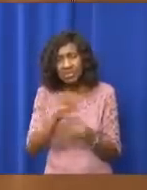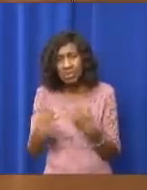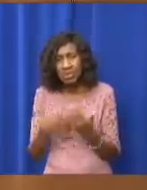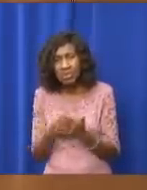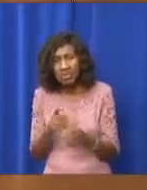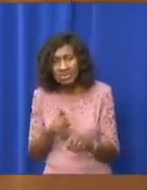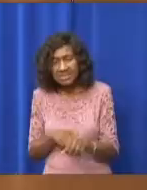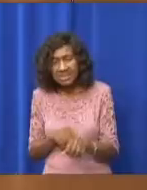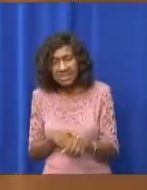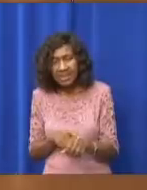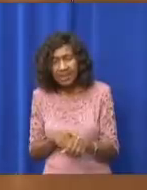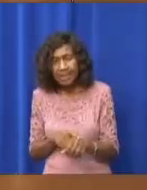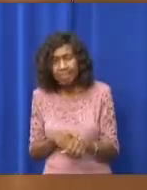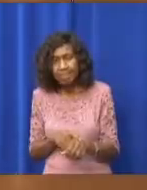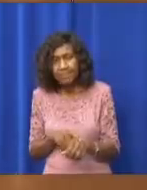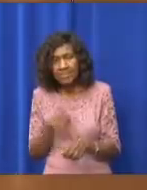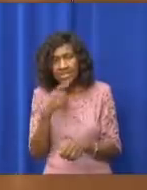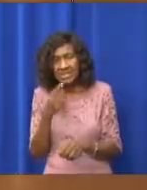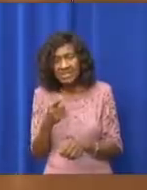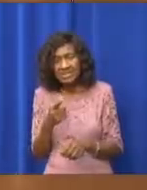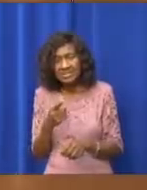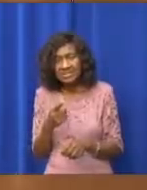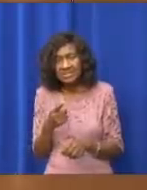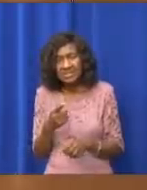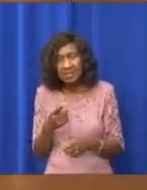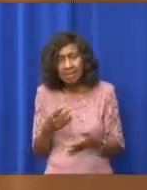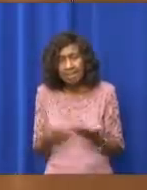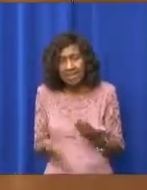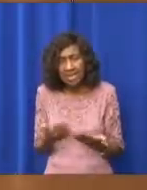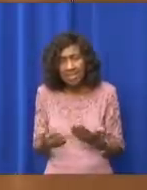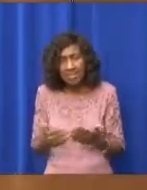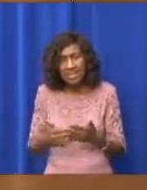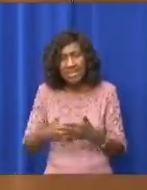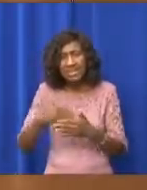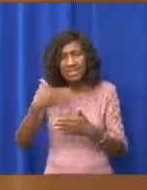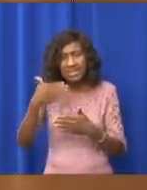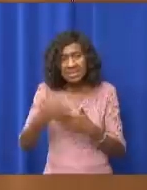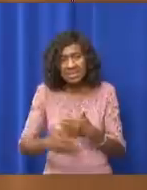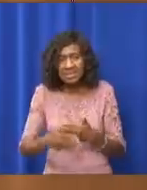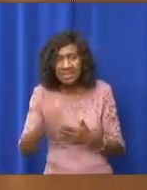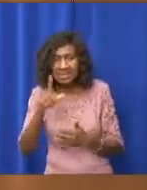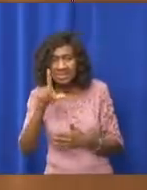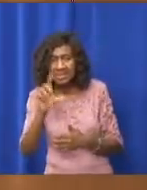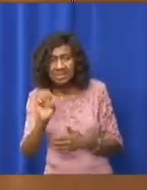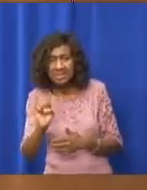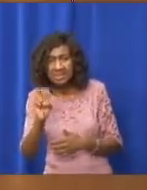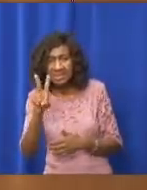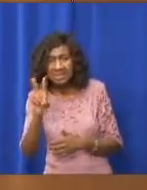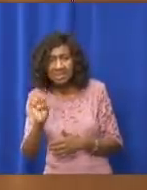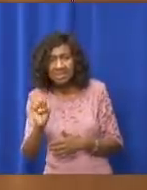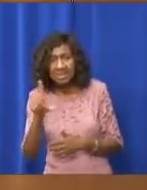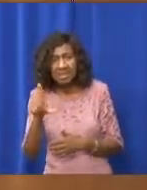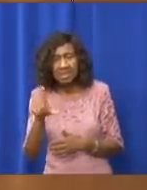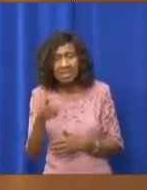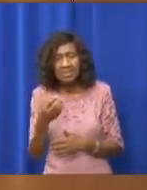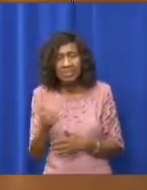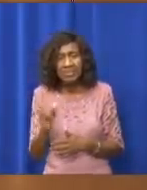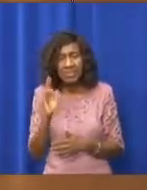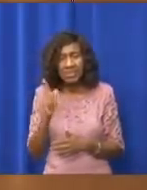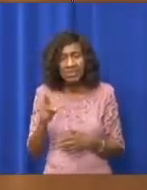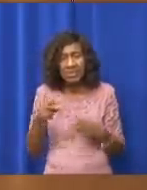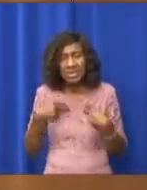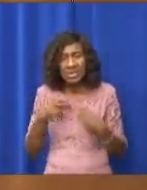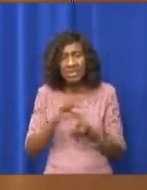would imagine that at the next level it's likely there'll be a change again. I can't promise anything. That's obviously always going to be